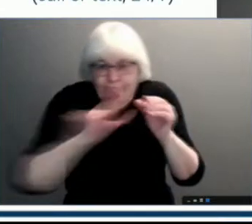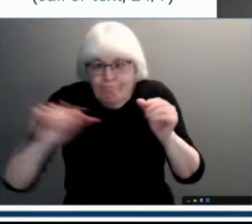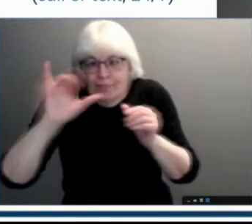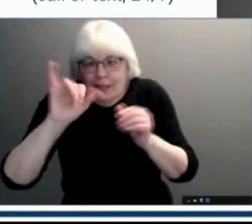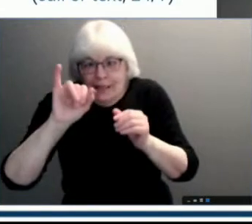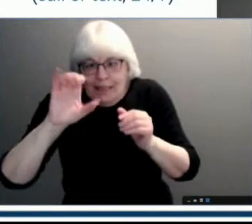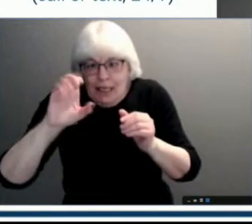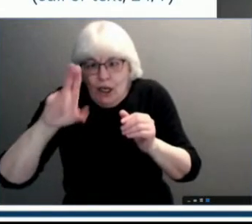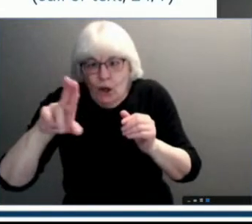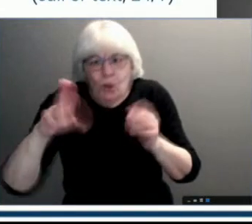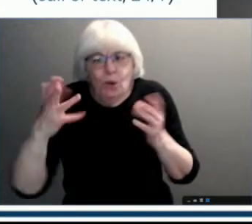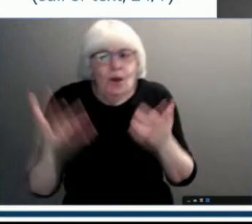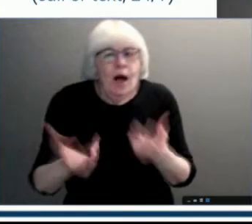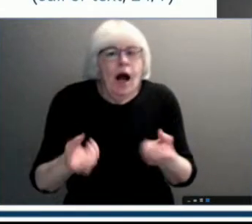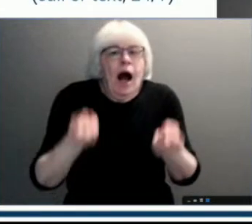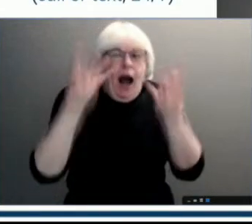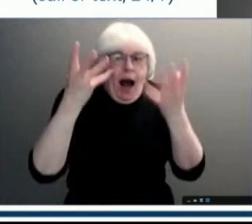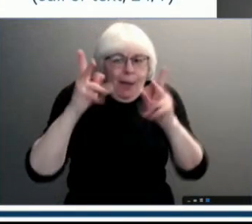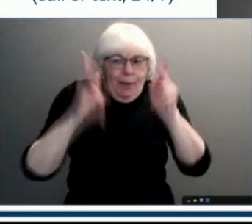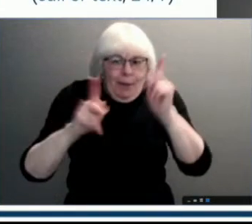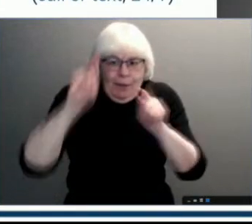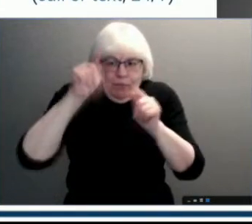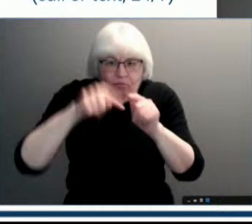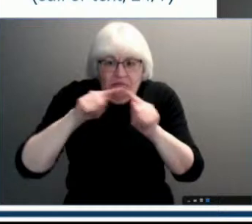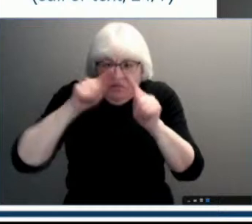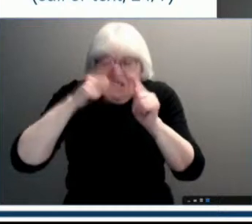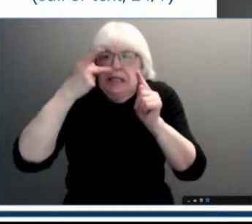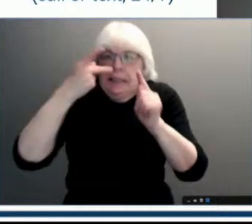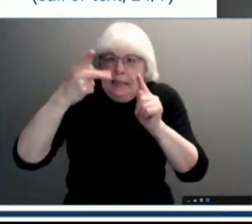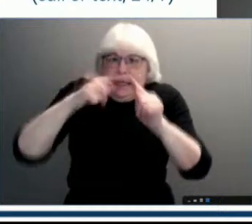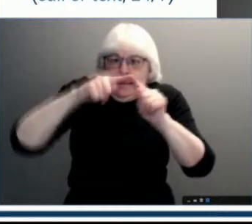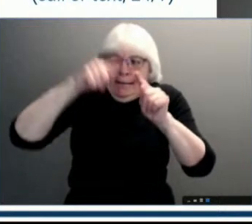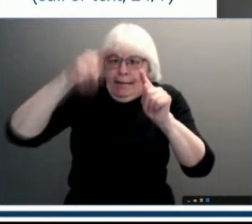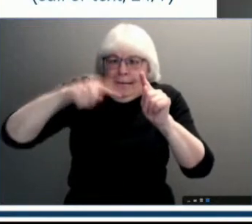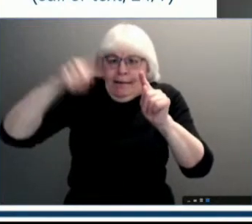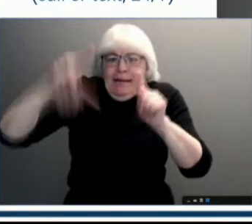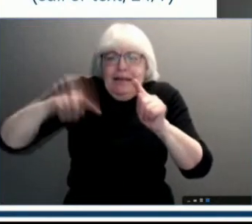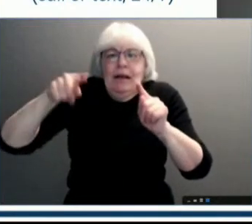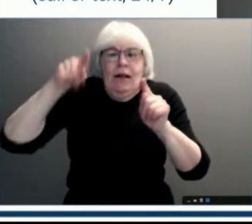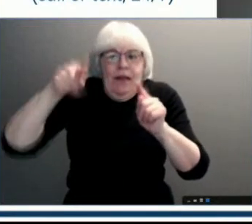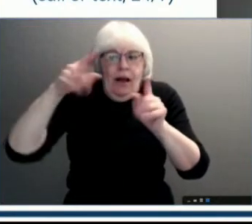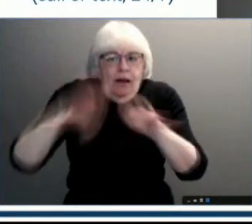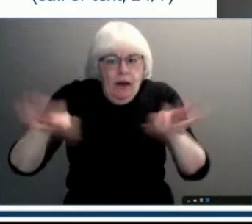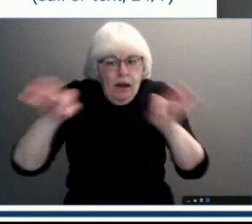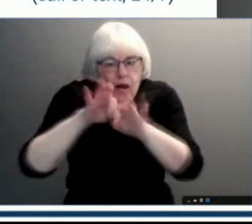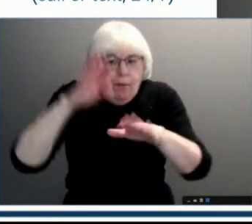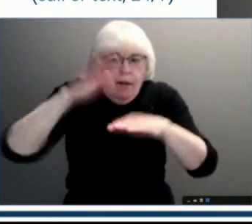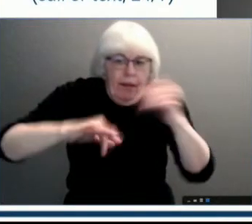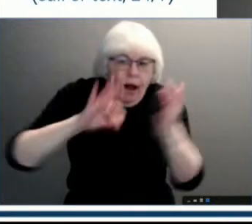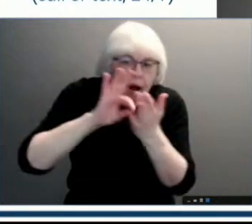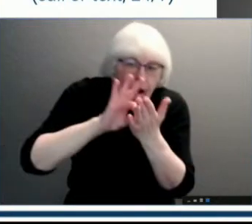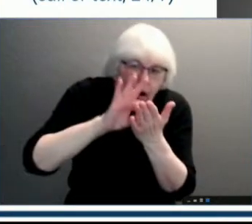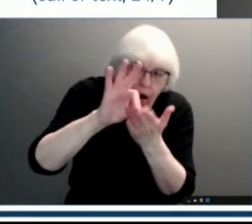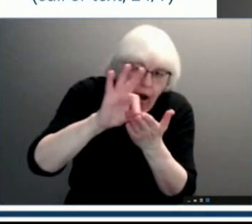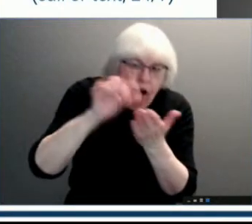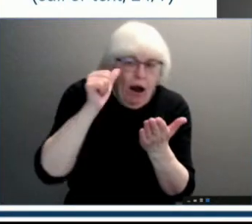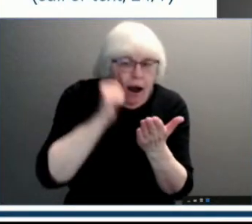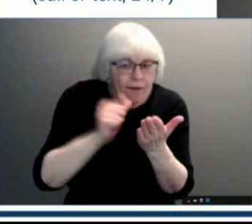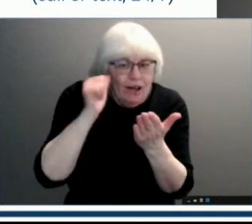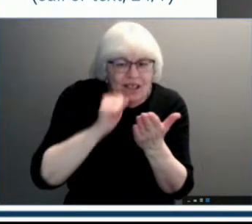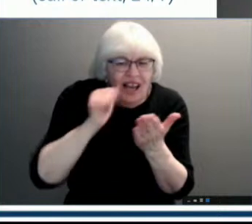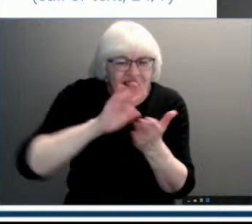of hospital admissions we're seeing. That's far more important than the daily case count now in the Omicron